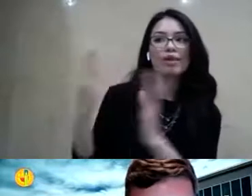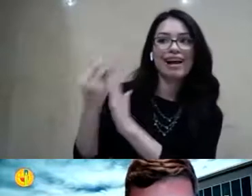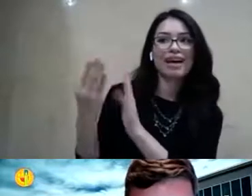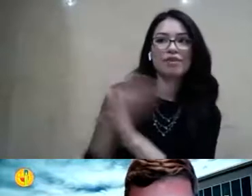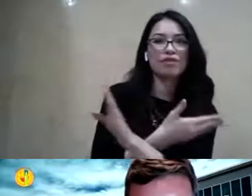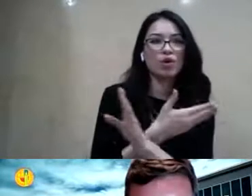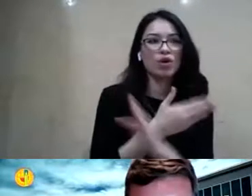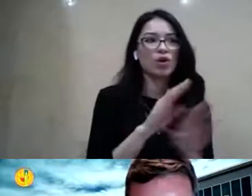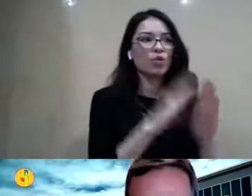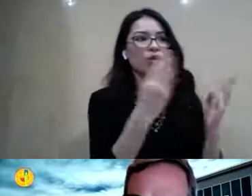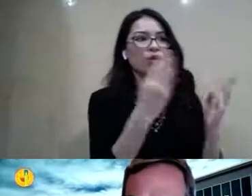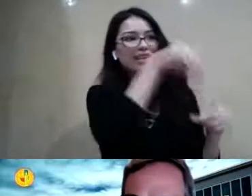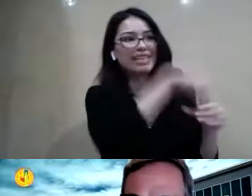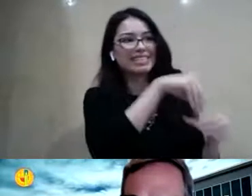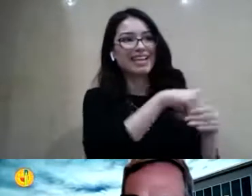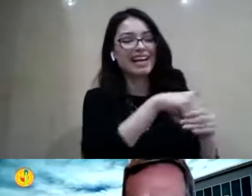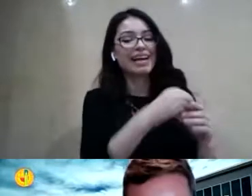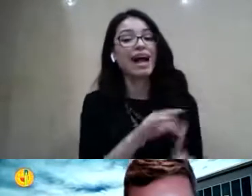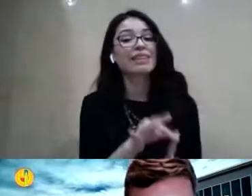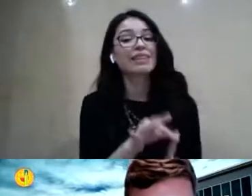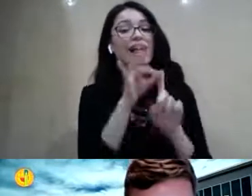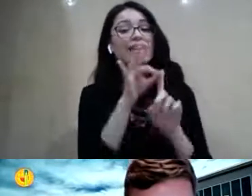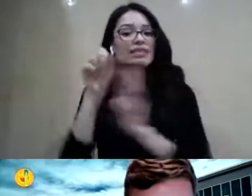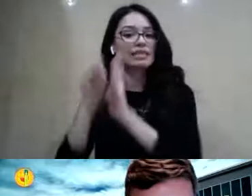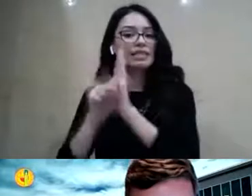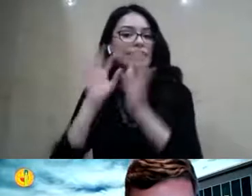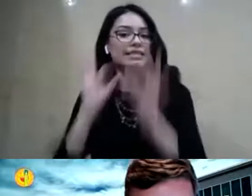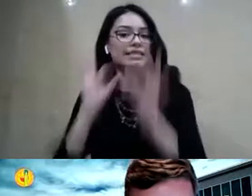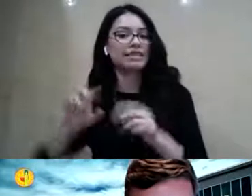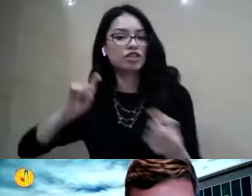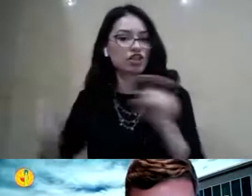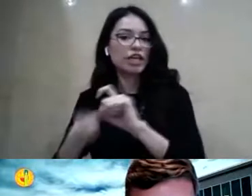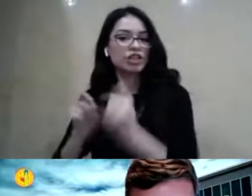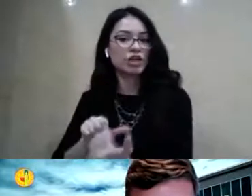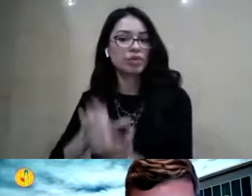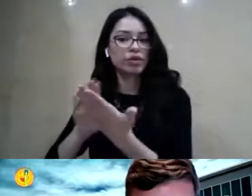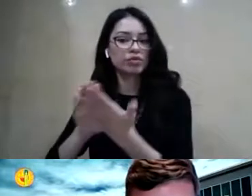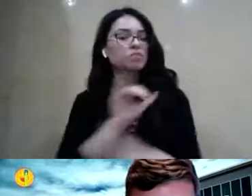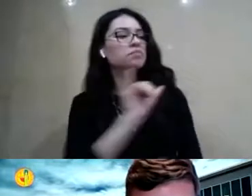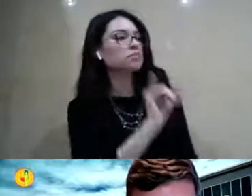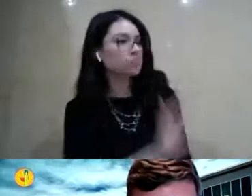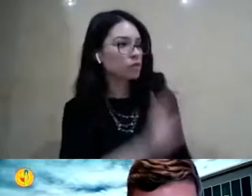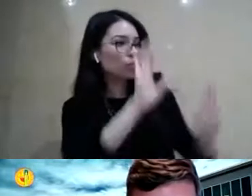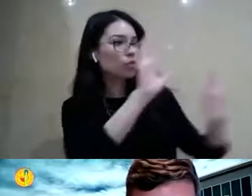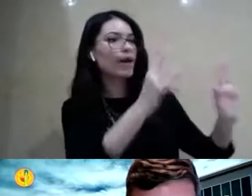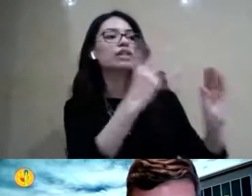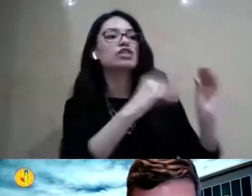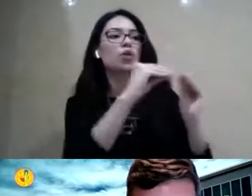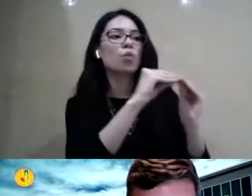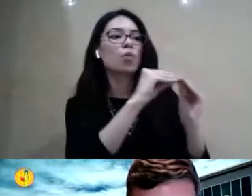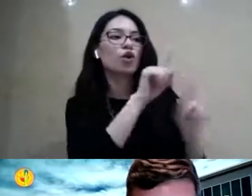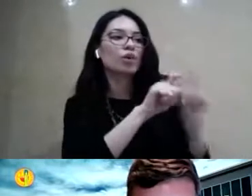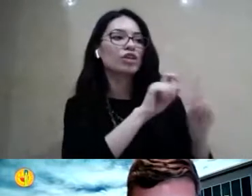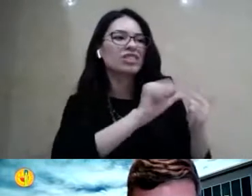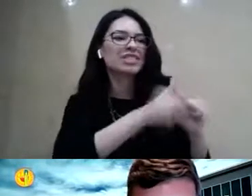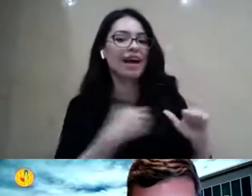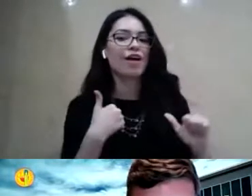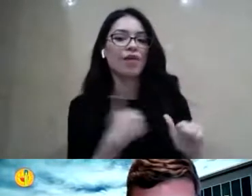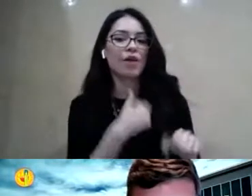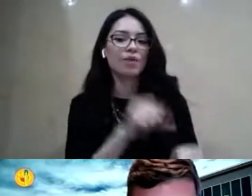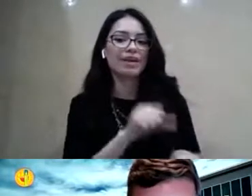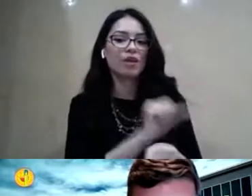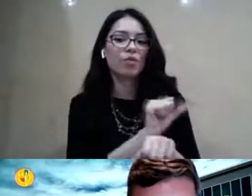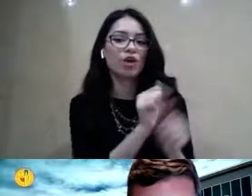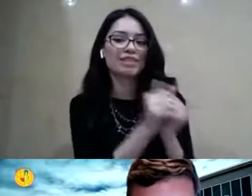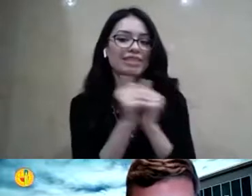approach. Great. And sort of two questions around how we can collaboratively work together, given that so many of our families are great